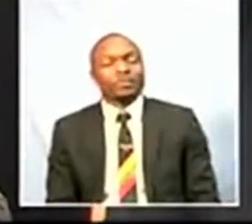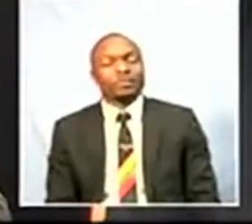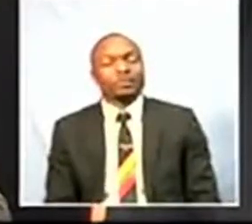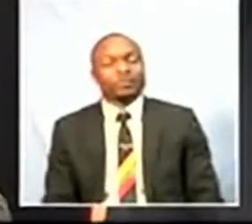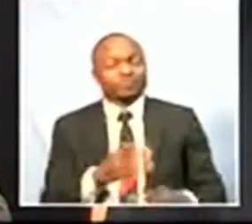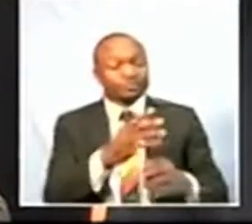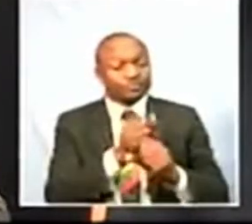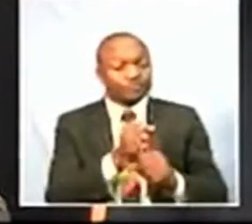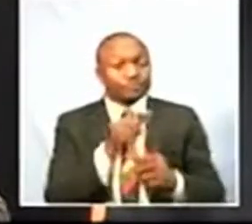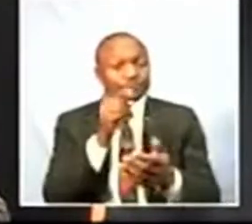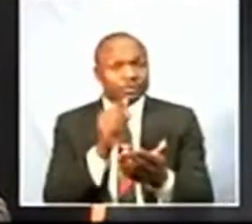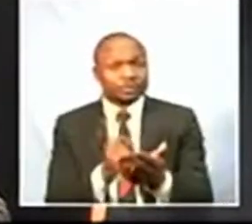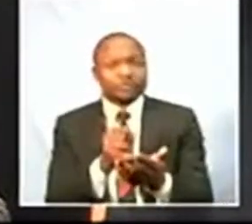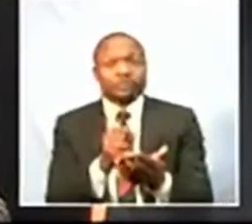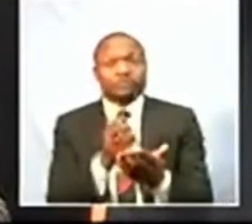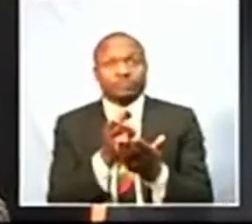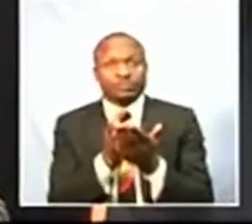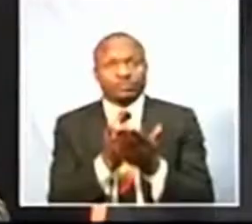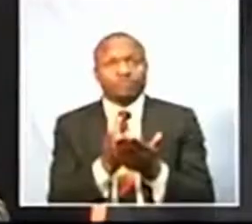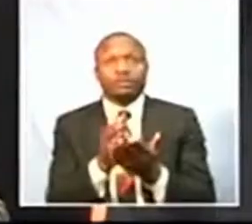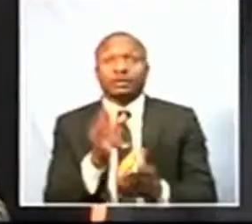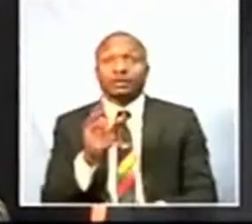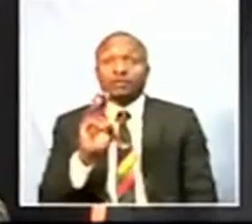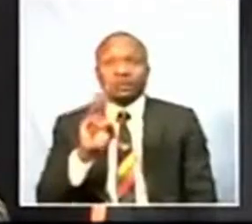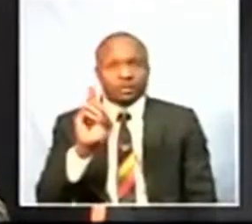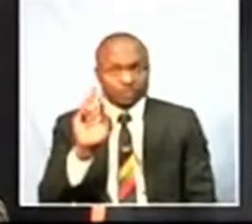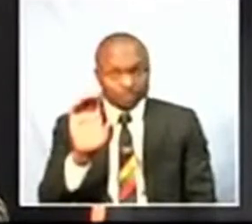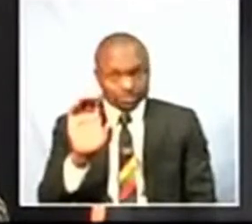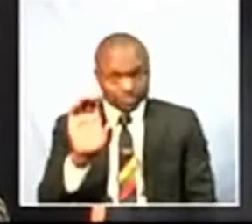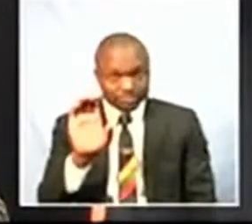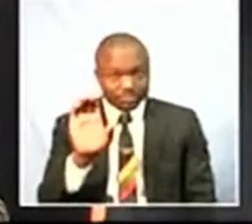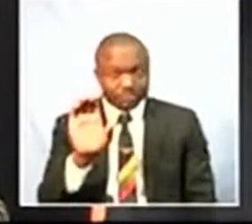receive these submissions from the WDCs and they say we skip